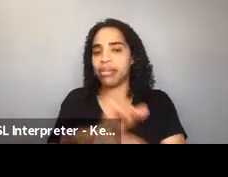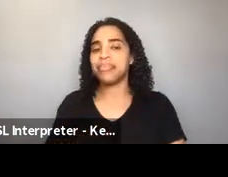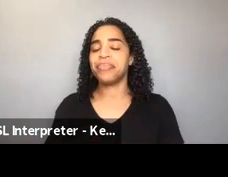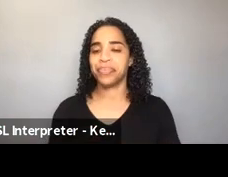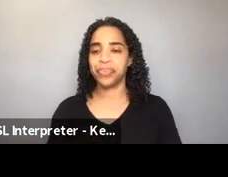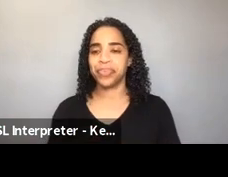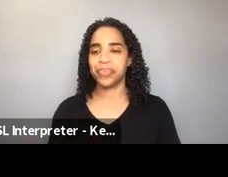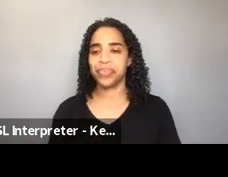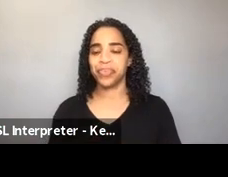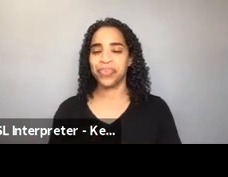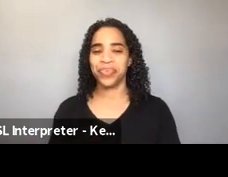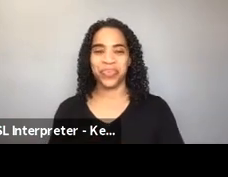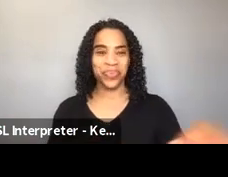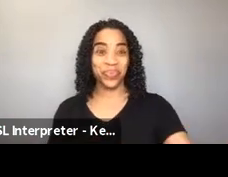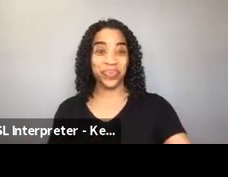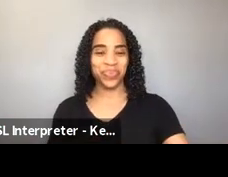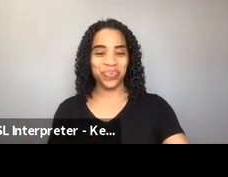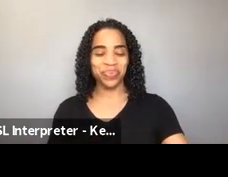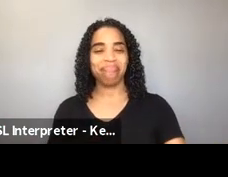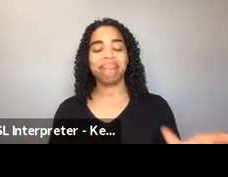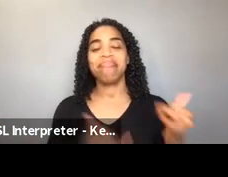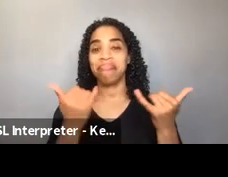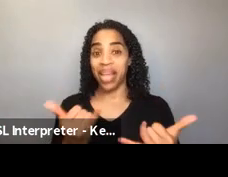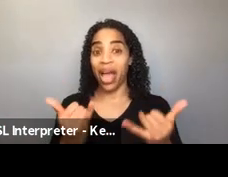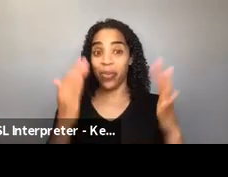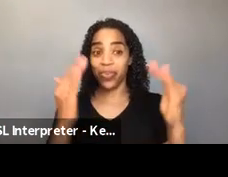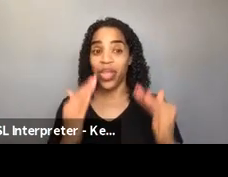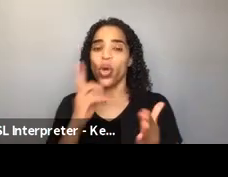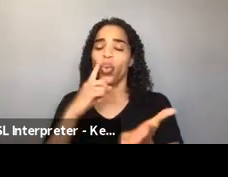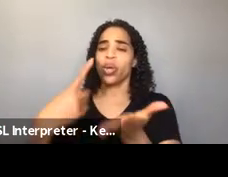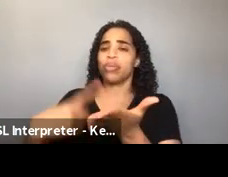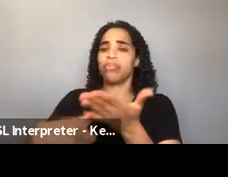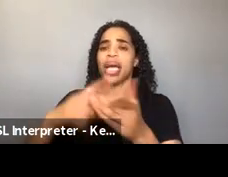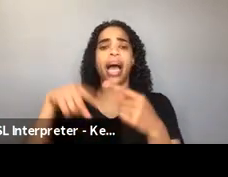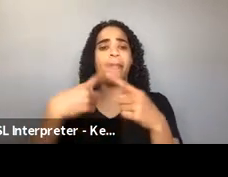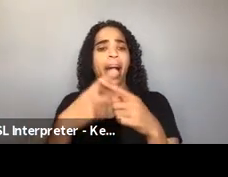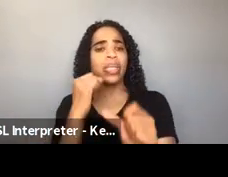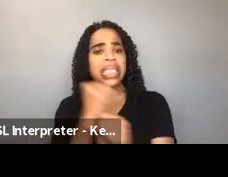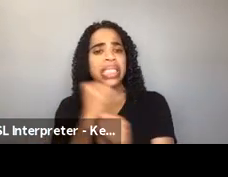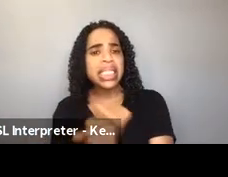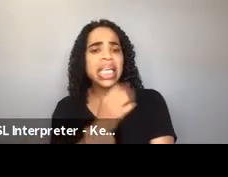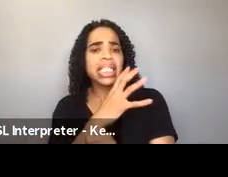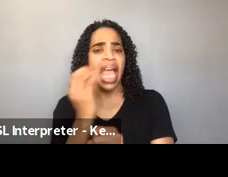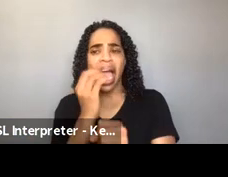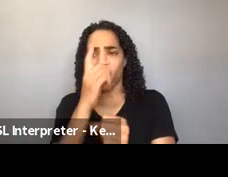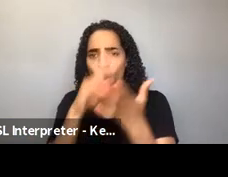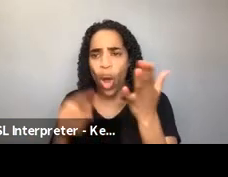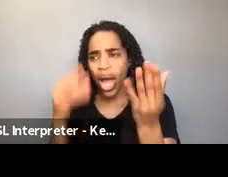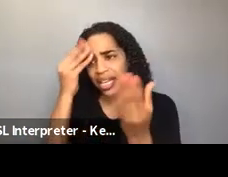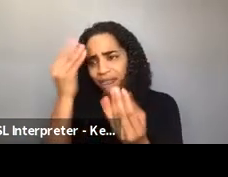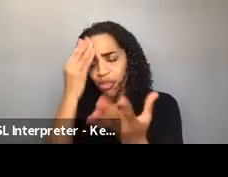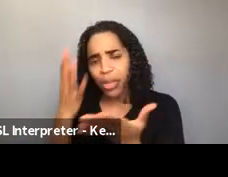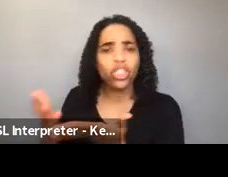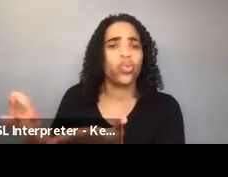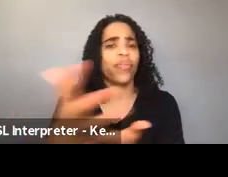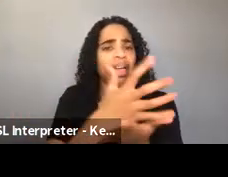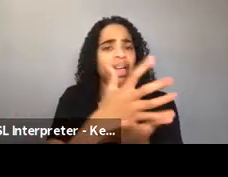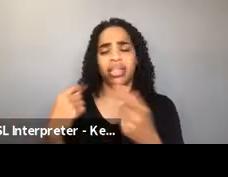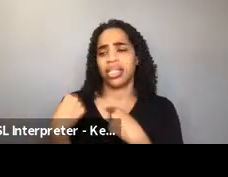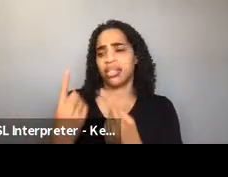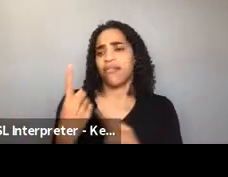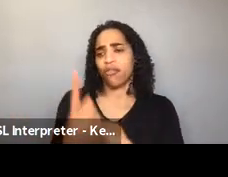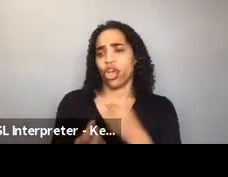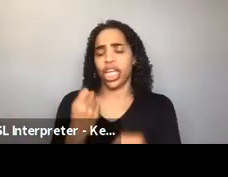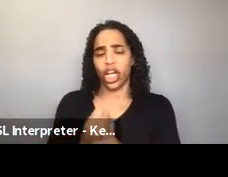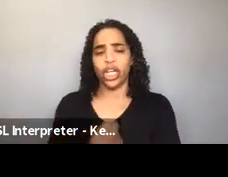So let's move on here and talk a little bit about statistics and the data that we've collected over the past year. And